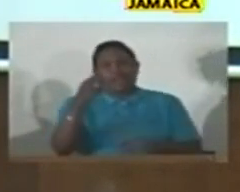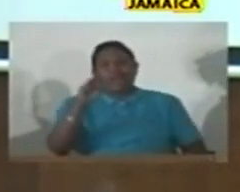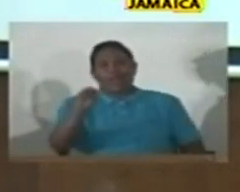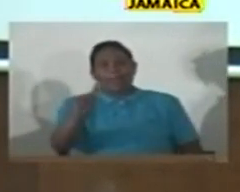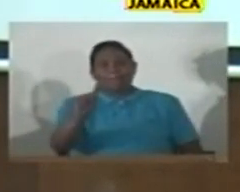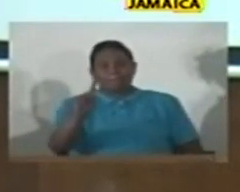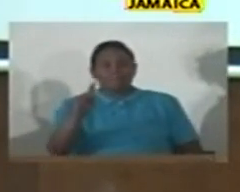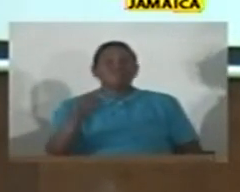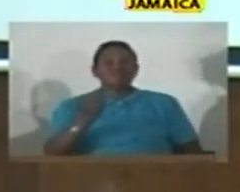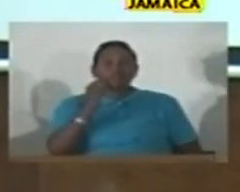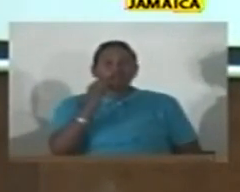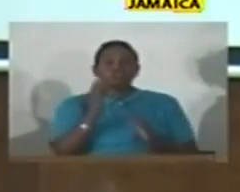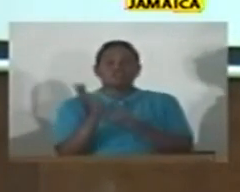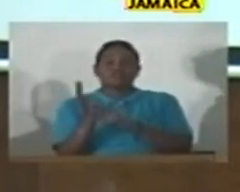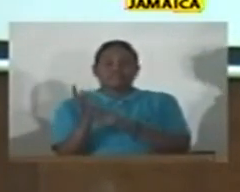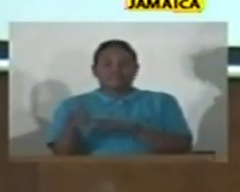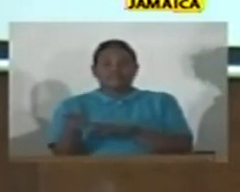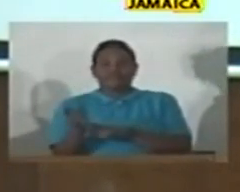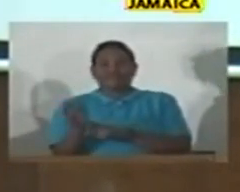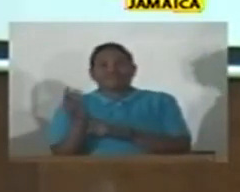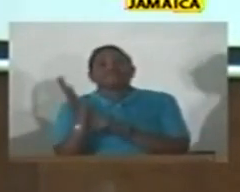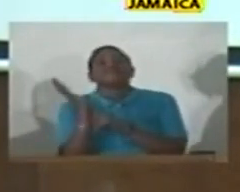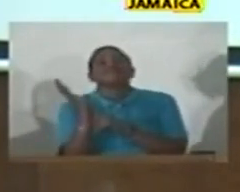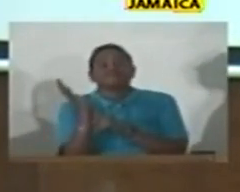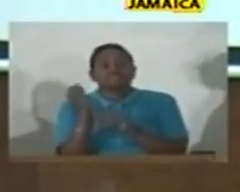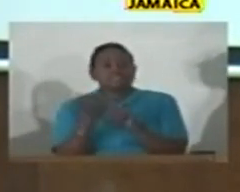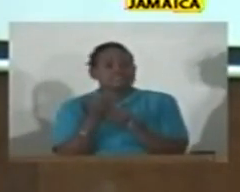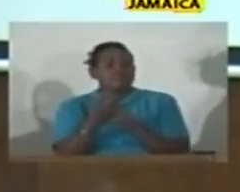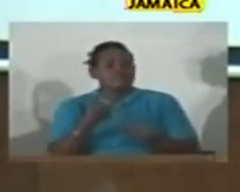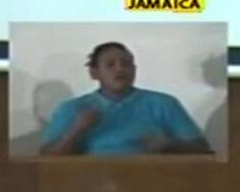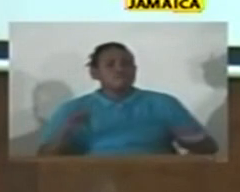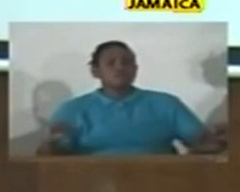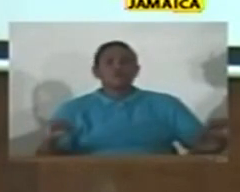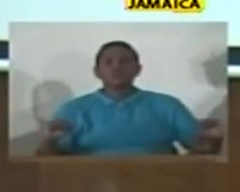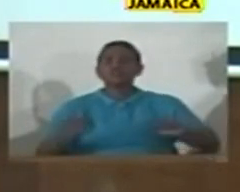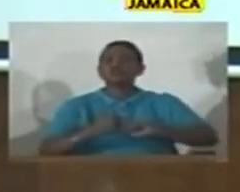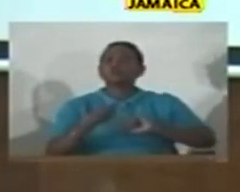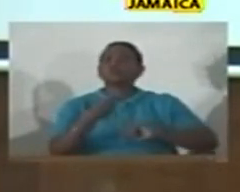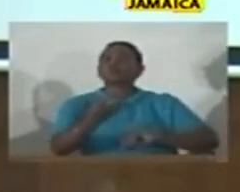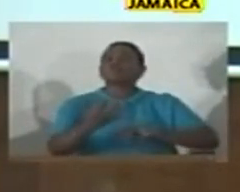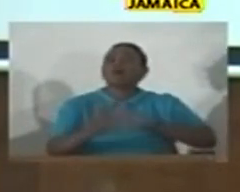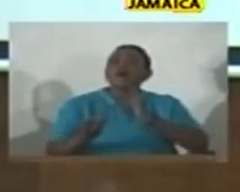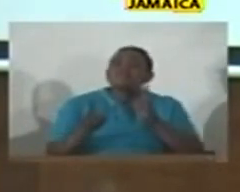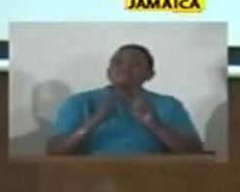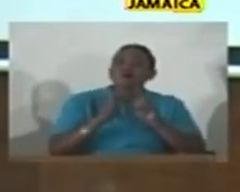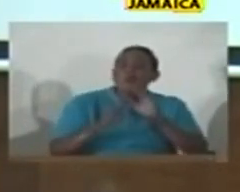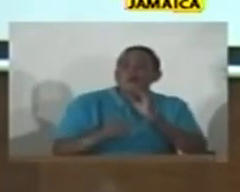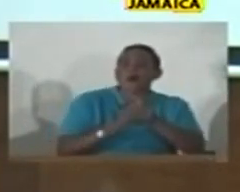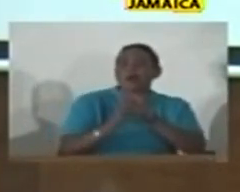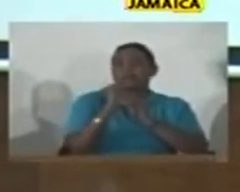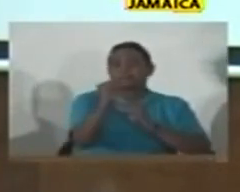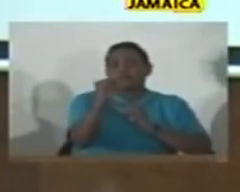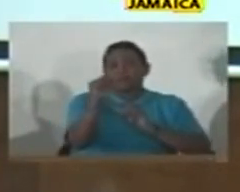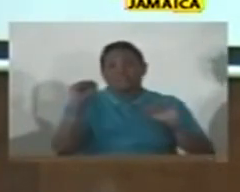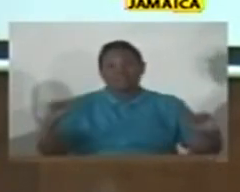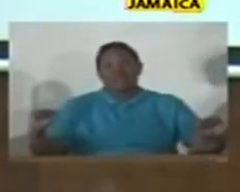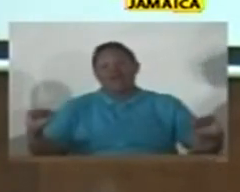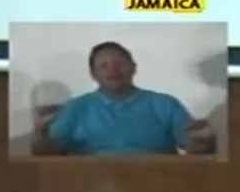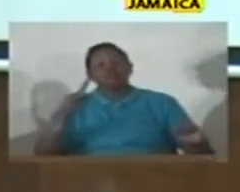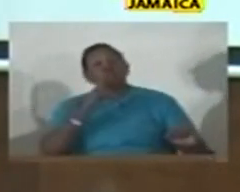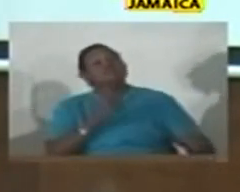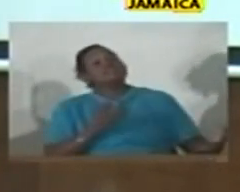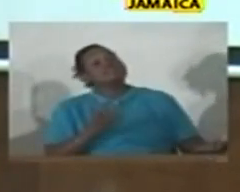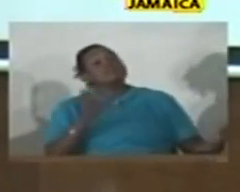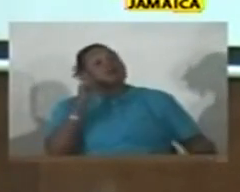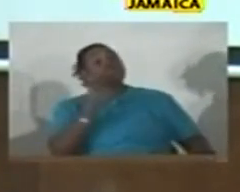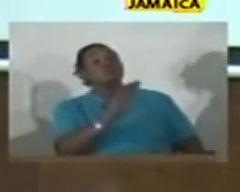and it has the potential to provide many value-added products. The demand